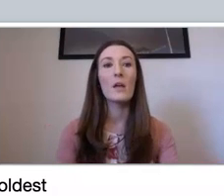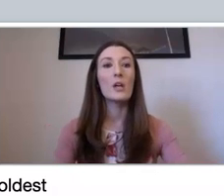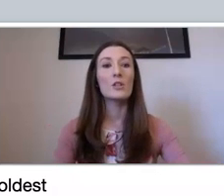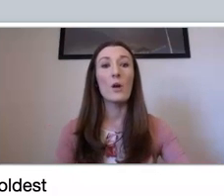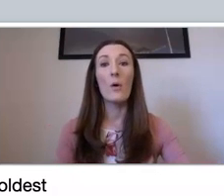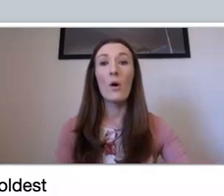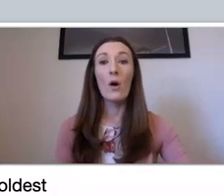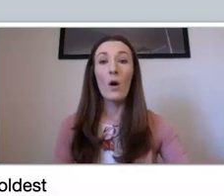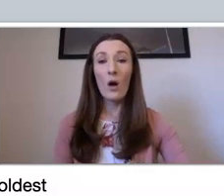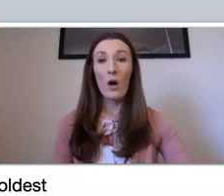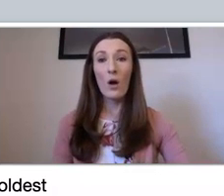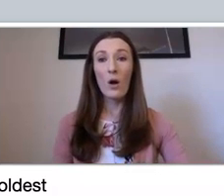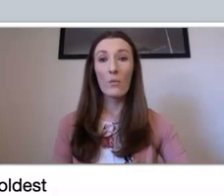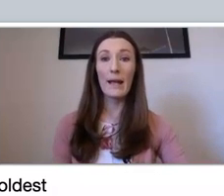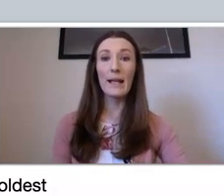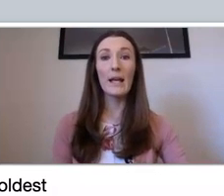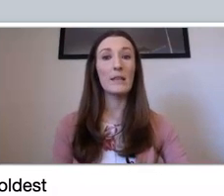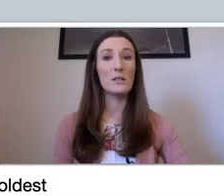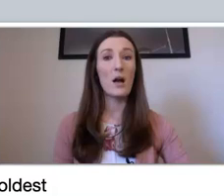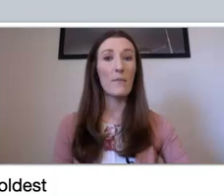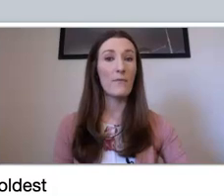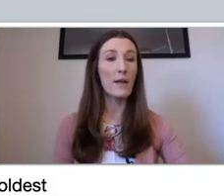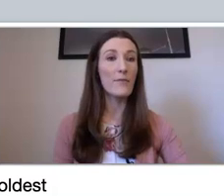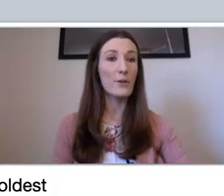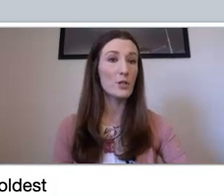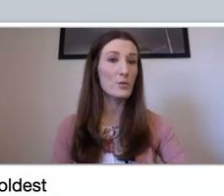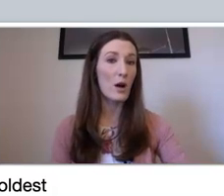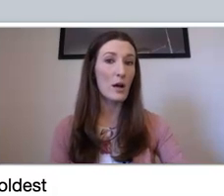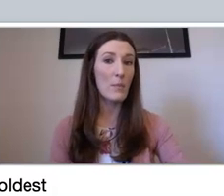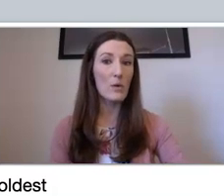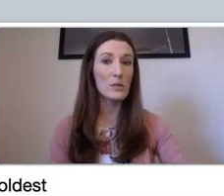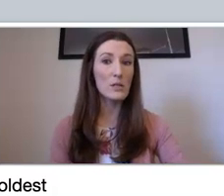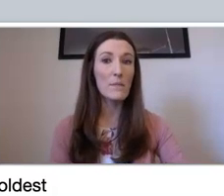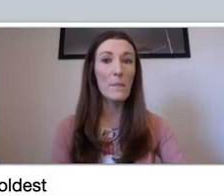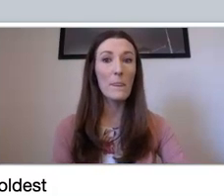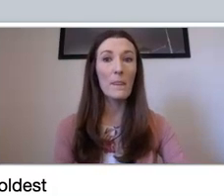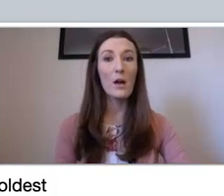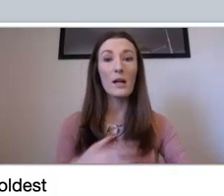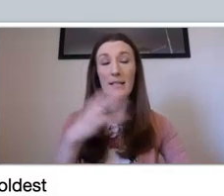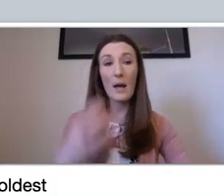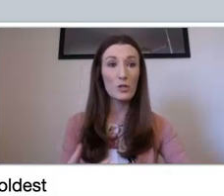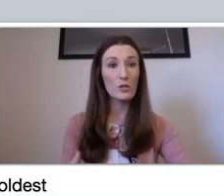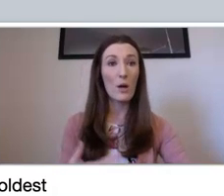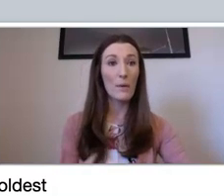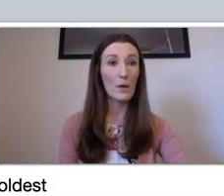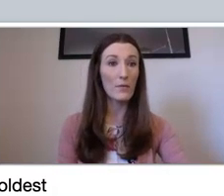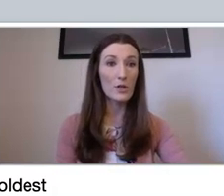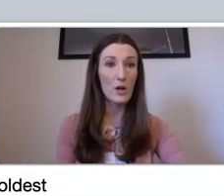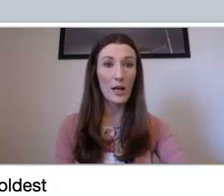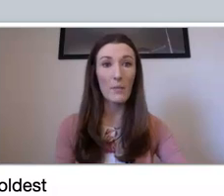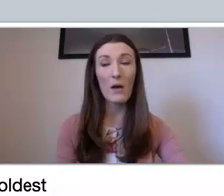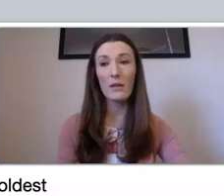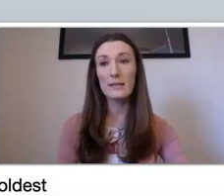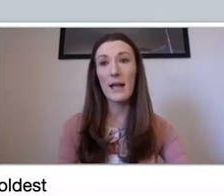Okay, so ranking in the top 5. First, you talk about establish your topic, whatever